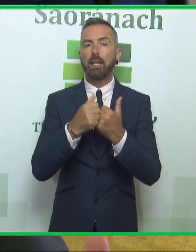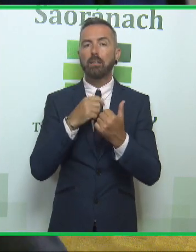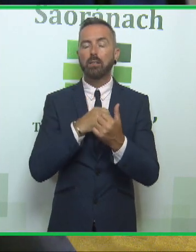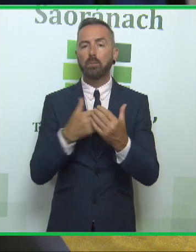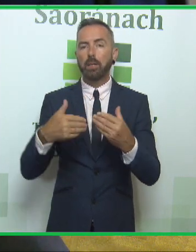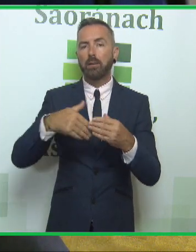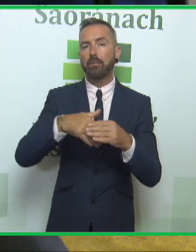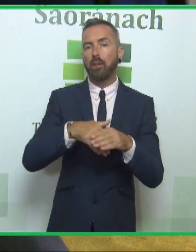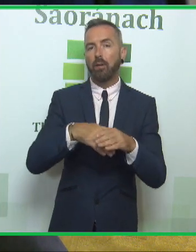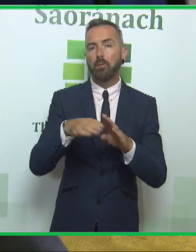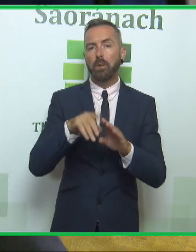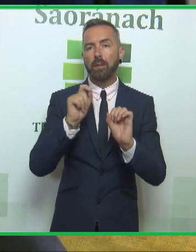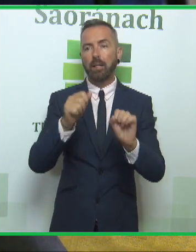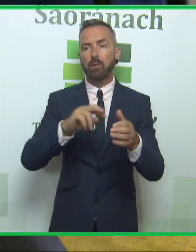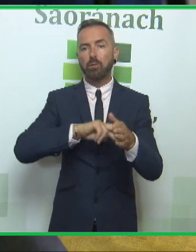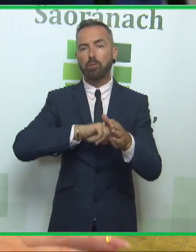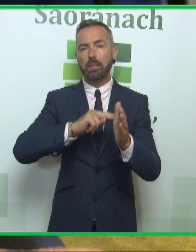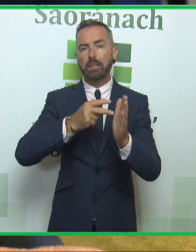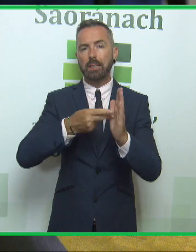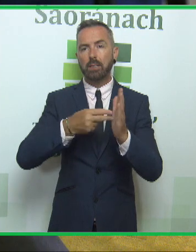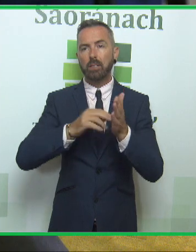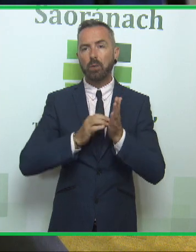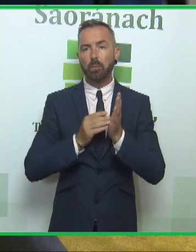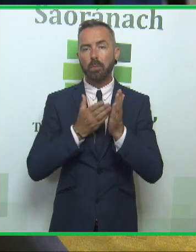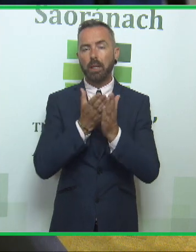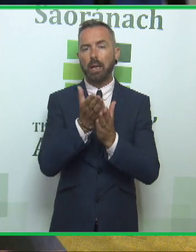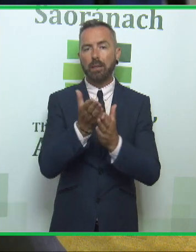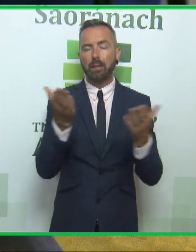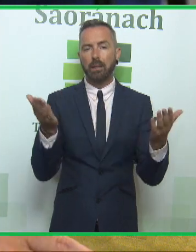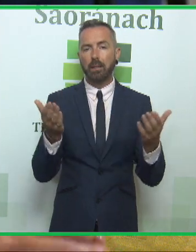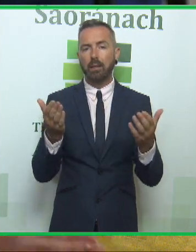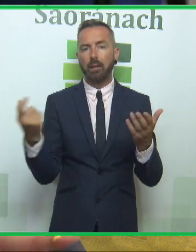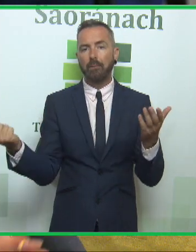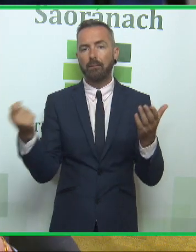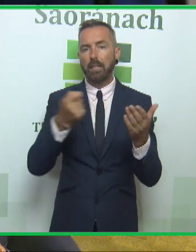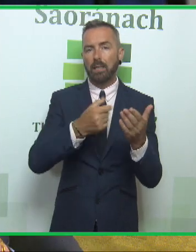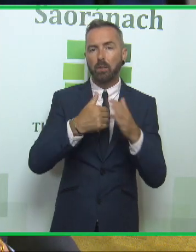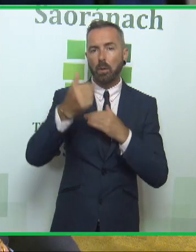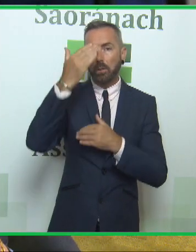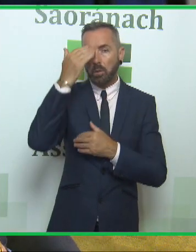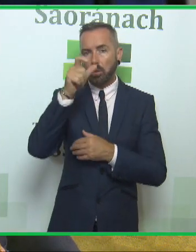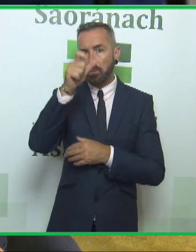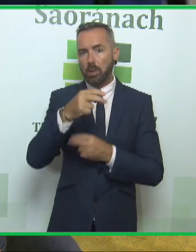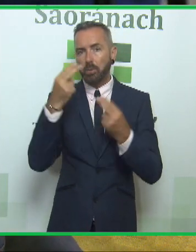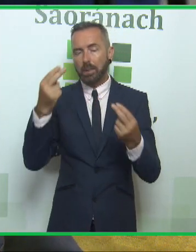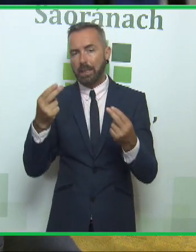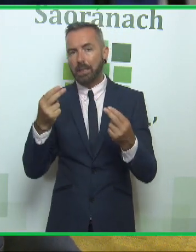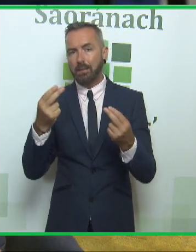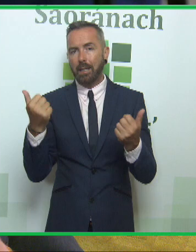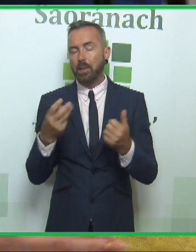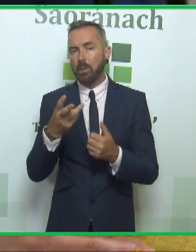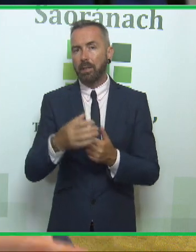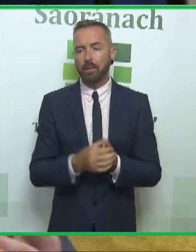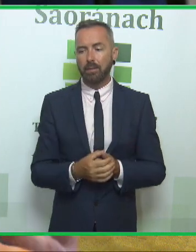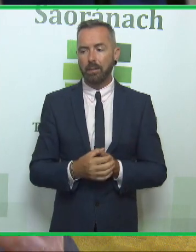their strategic plans and feeding into things that we know that the person's going to meet that block anyway.